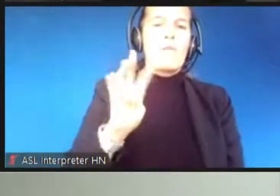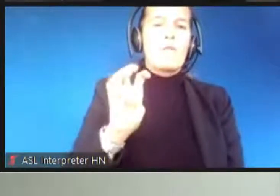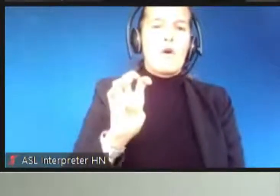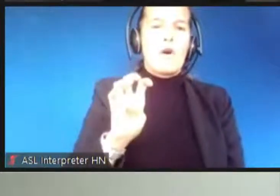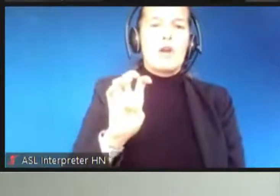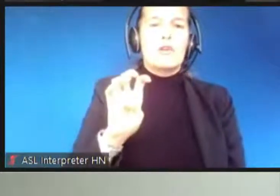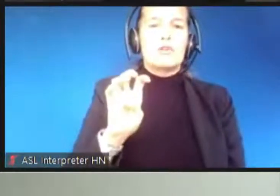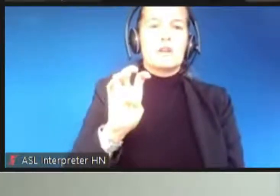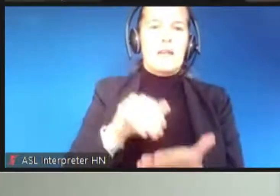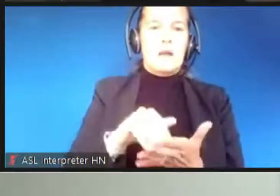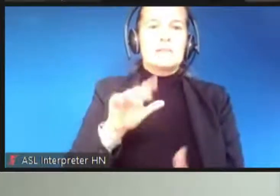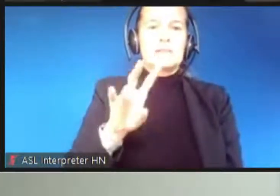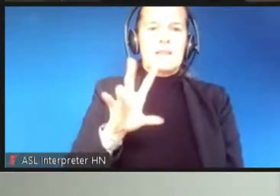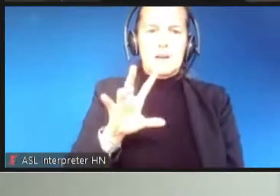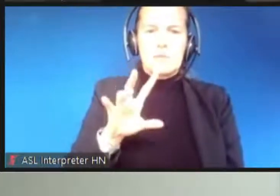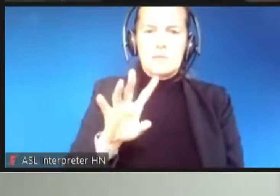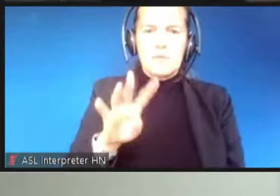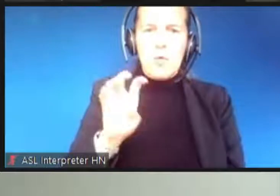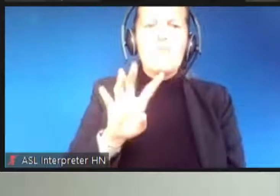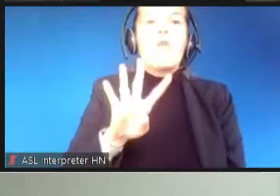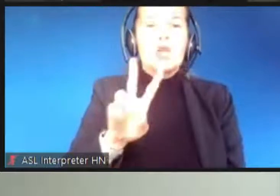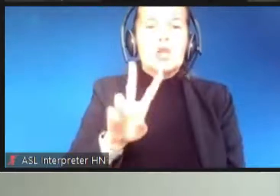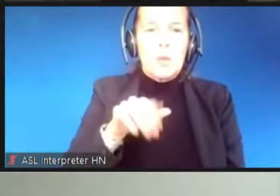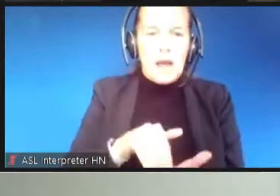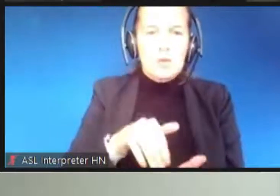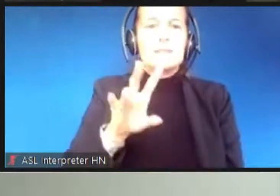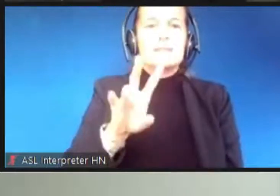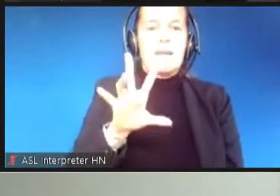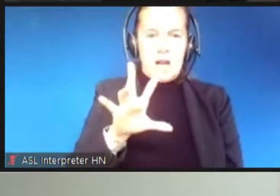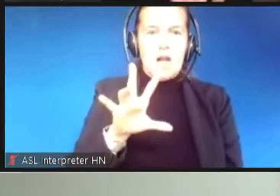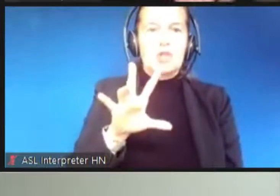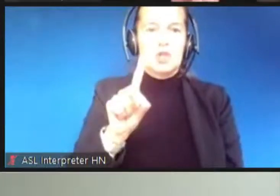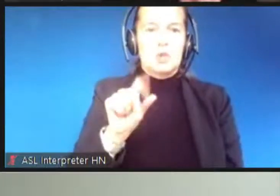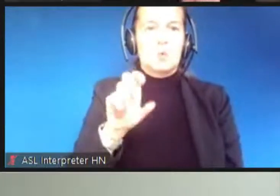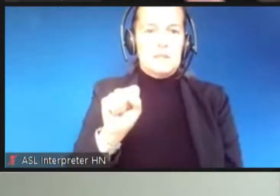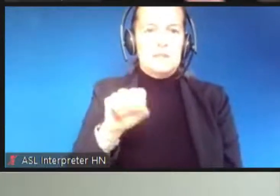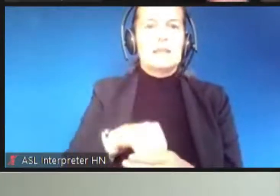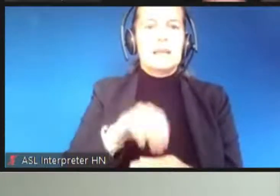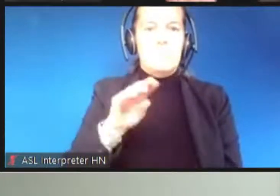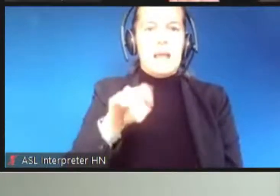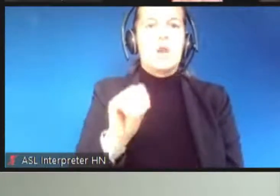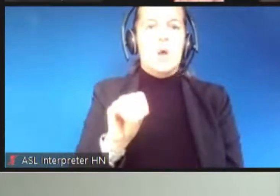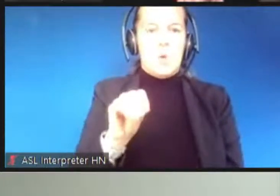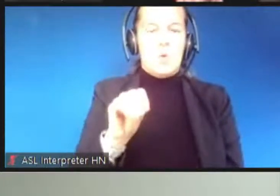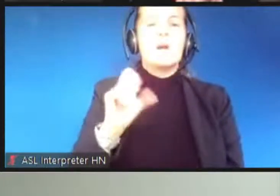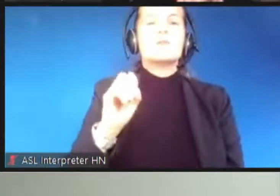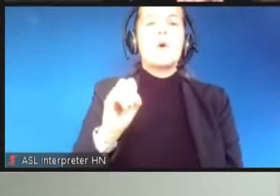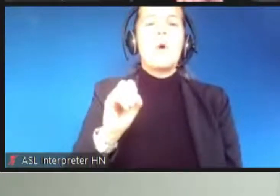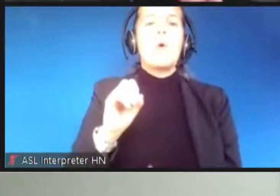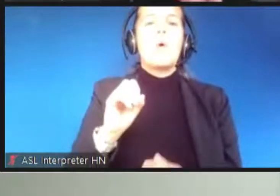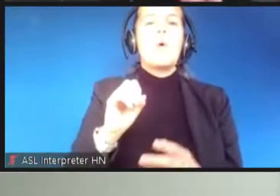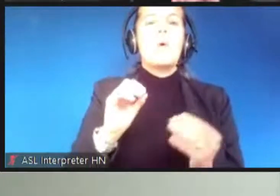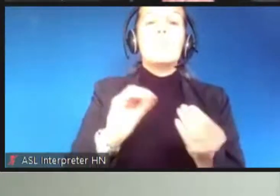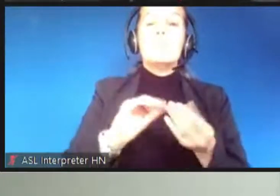42,746 doses in Mendocino County. That means that over 40% of Mendocino